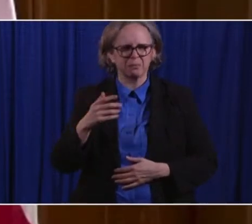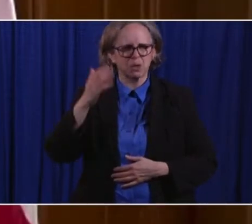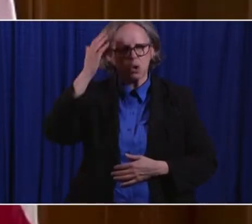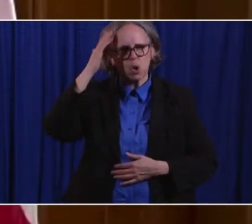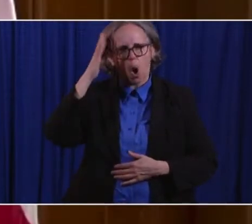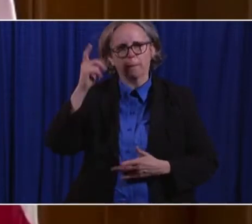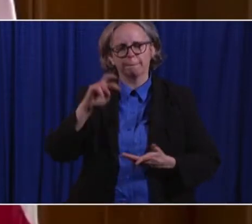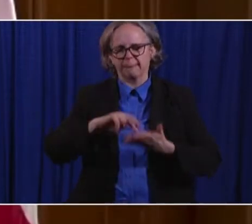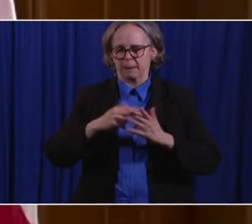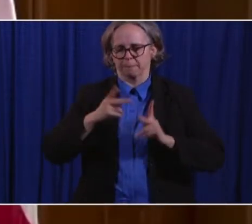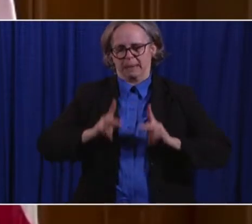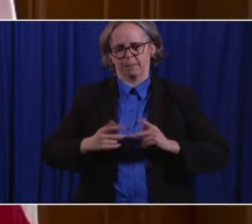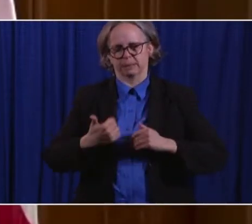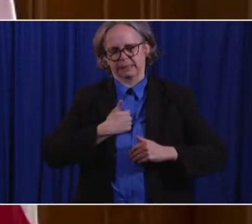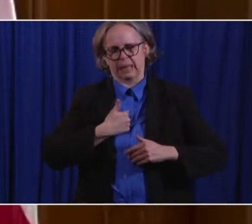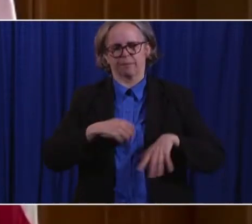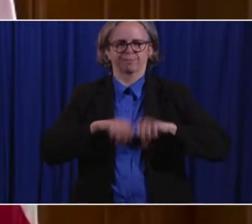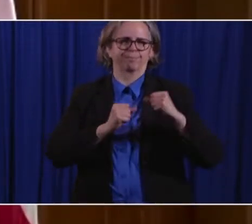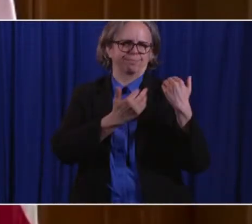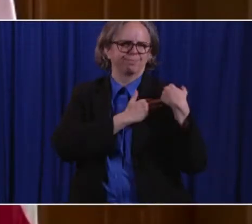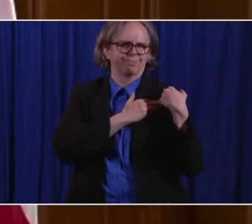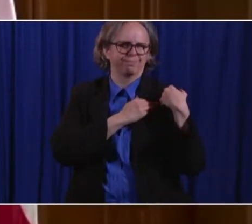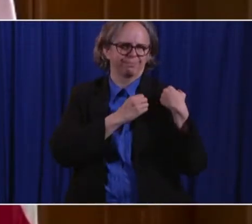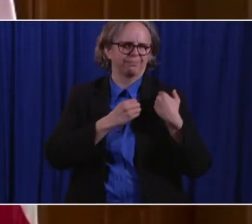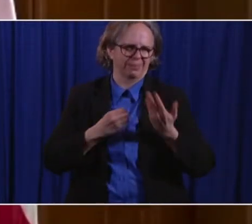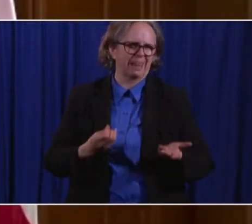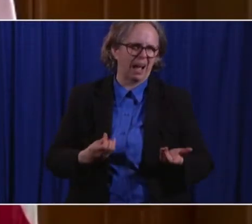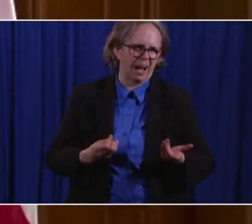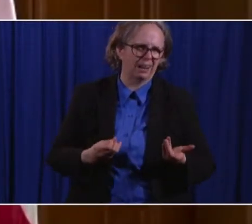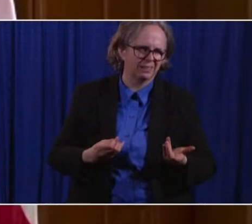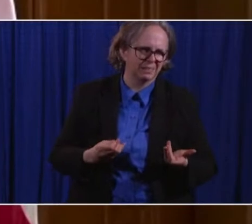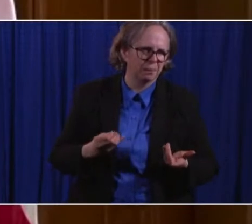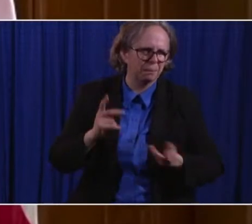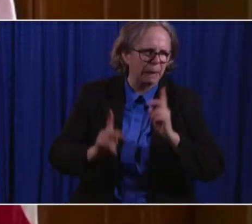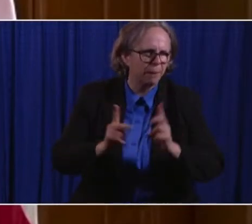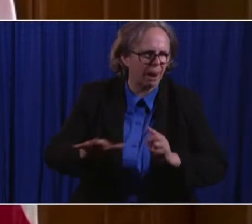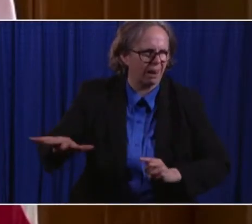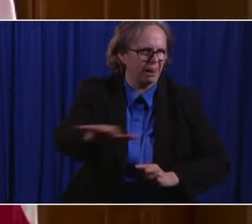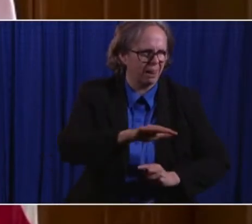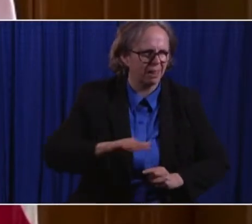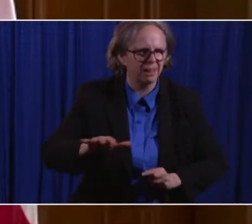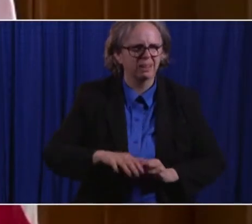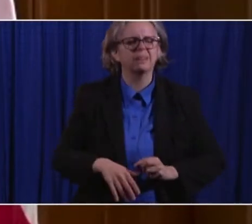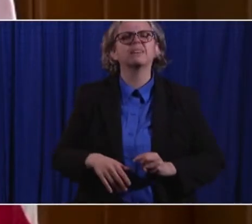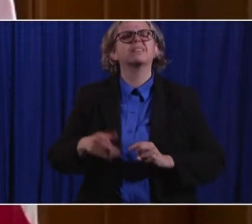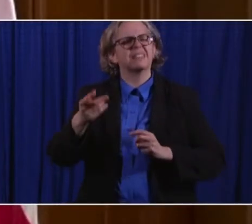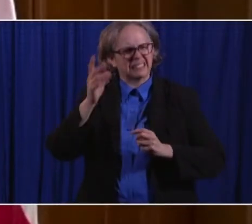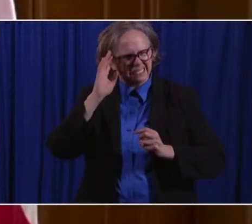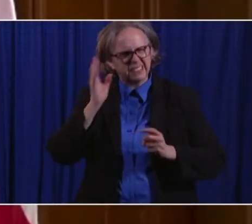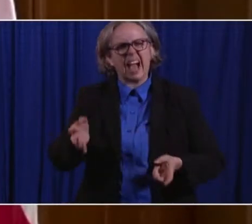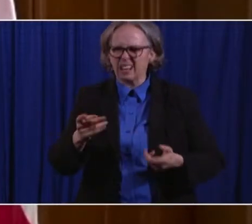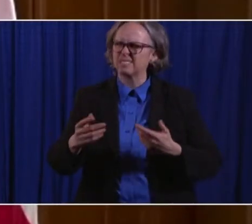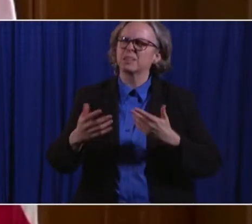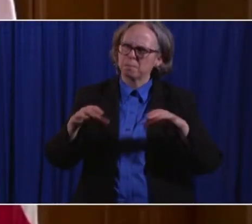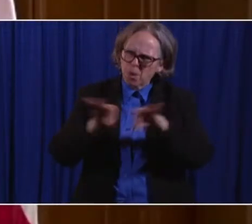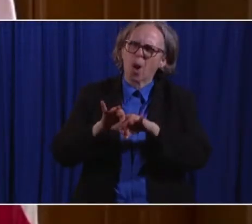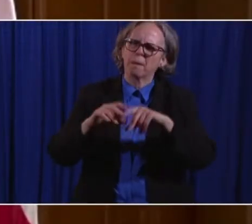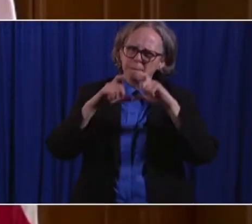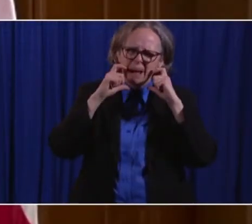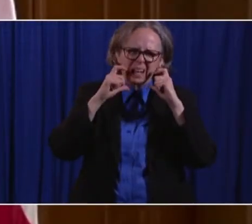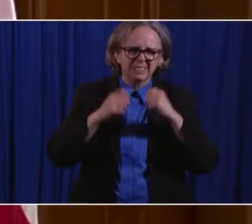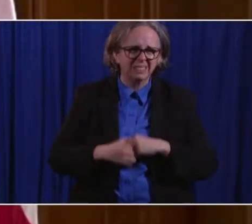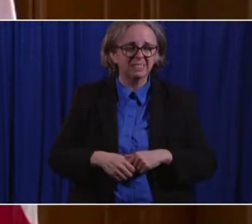going out. And it's really people in the stores that are doing it. So if you look at fairs, you look at festivals, look, we're asking the